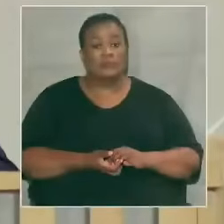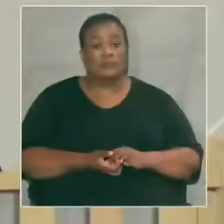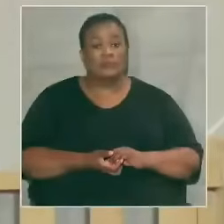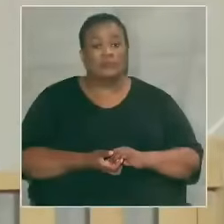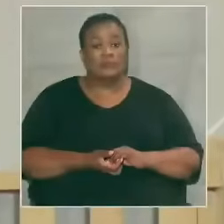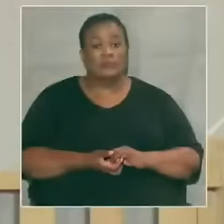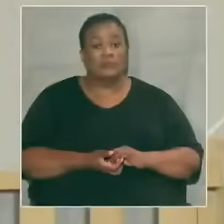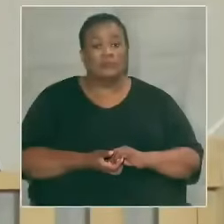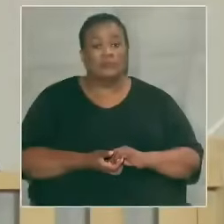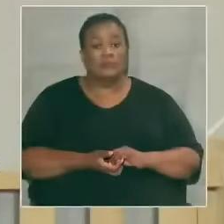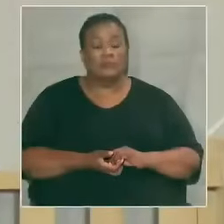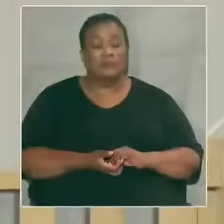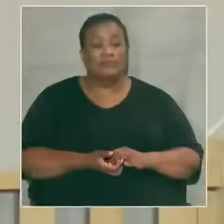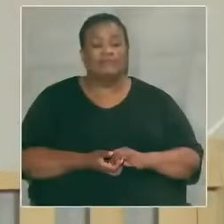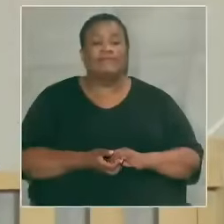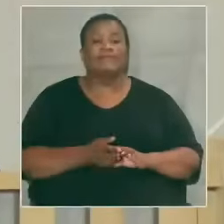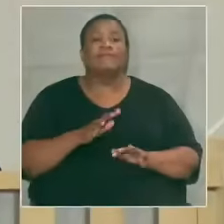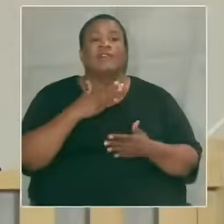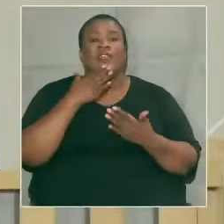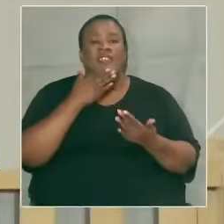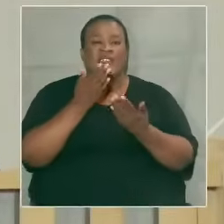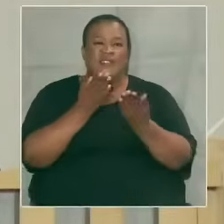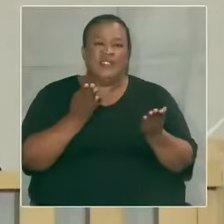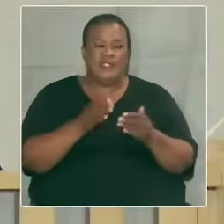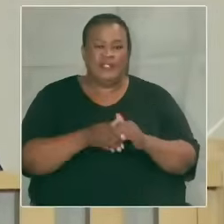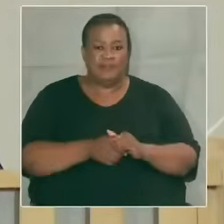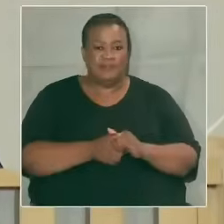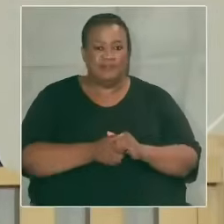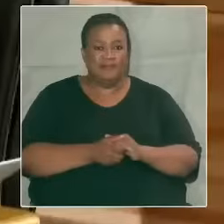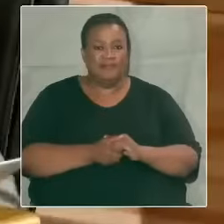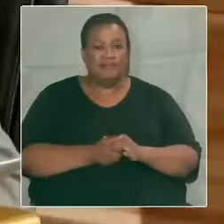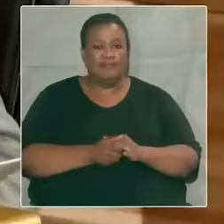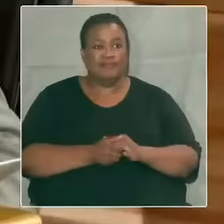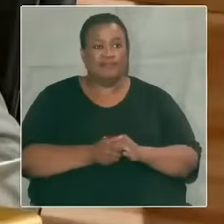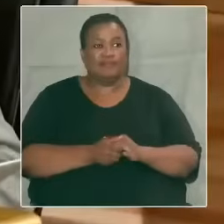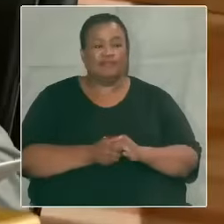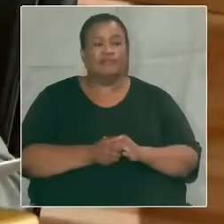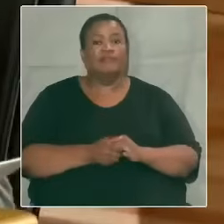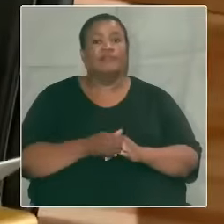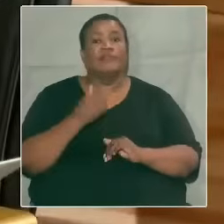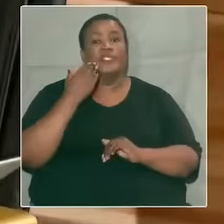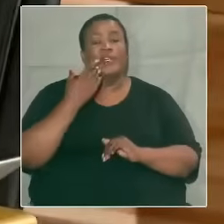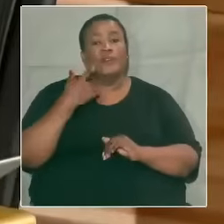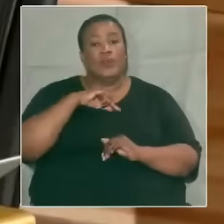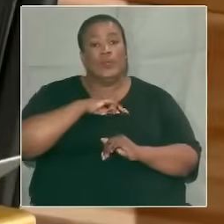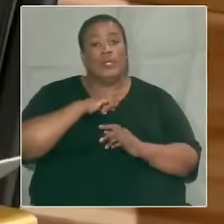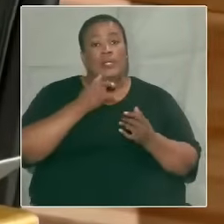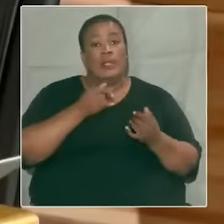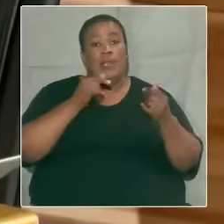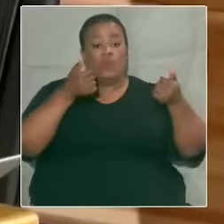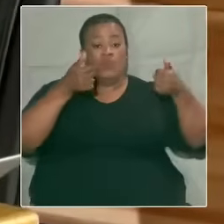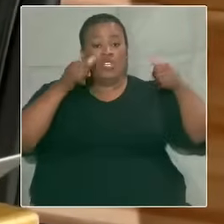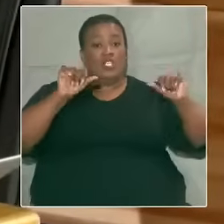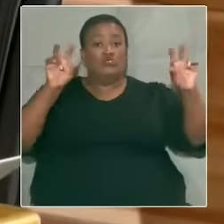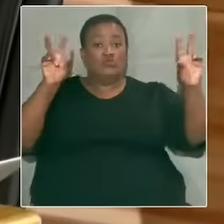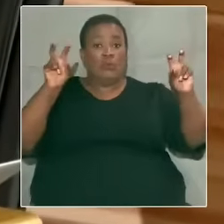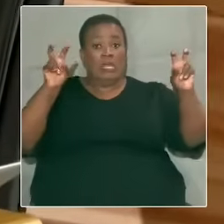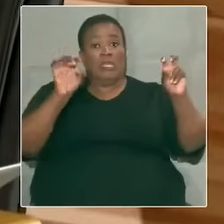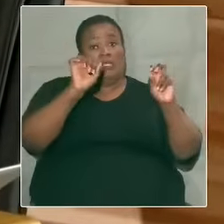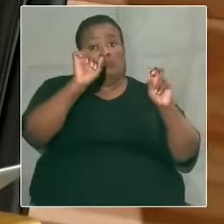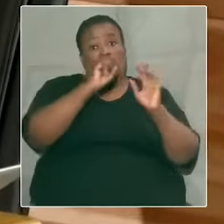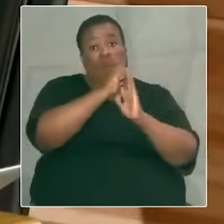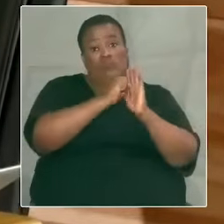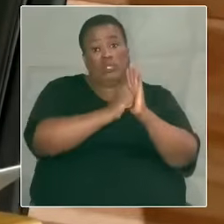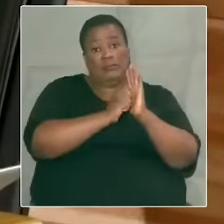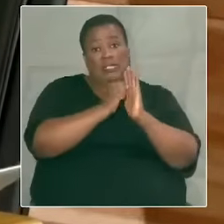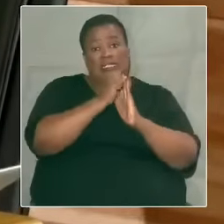Thank you, General. If we can then deal with the next topic in your statement, it's